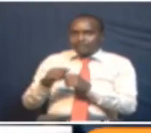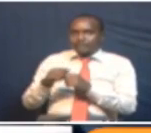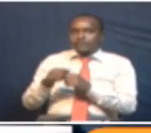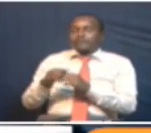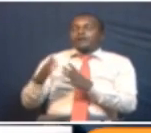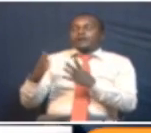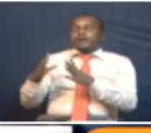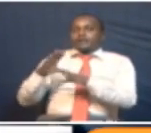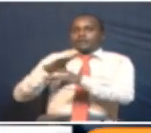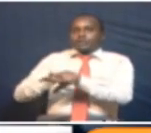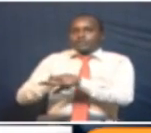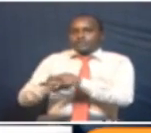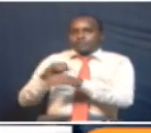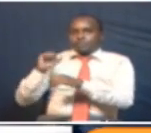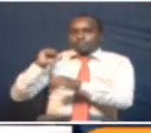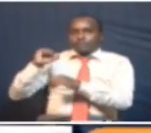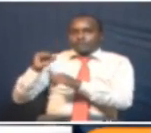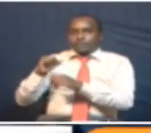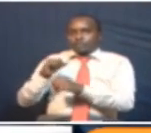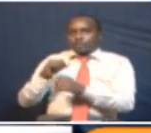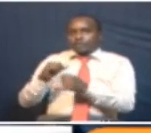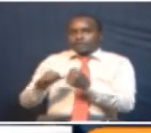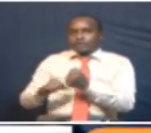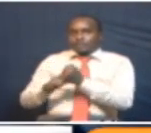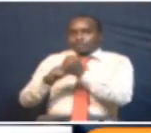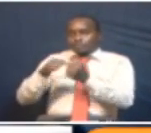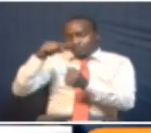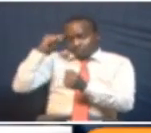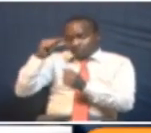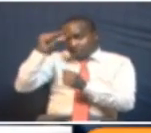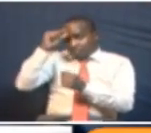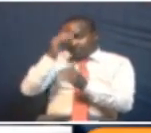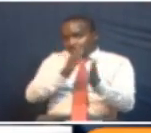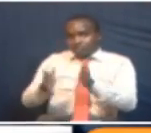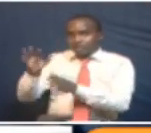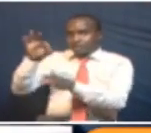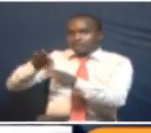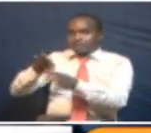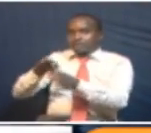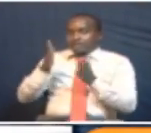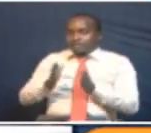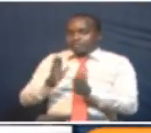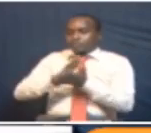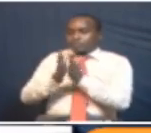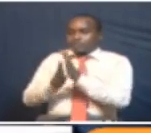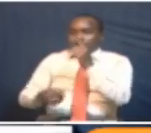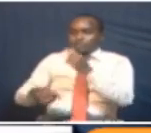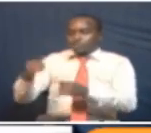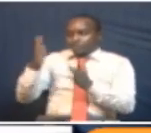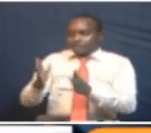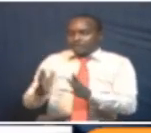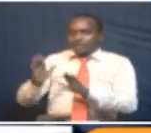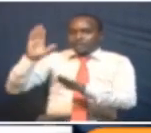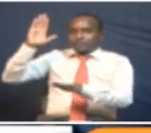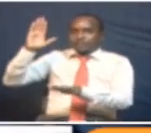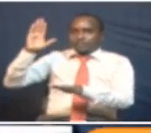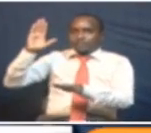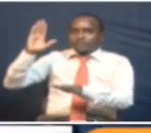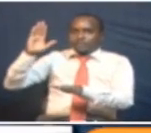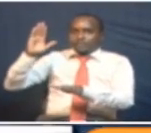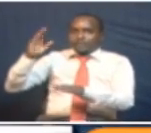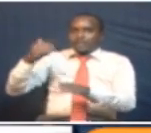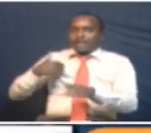dividend, because you see, governance is organized at the ballot. Whoever emerges the winner and whoever is sworn in as the president is the one that holds